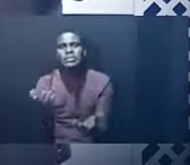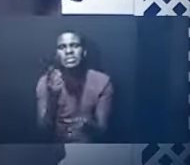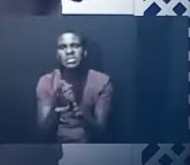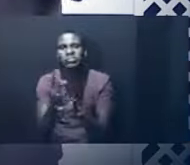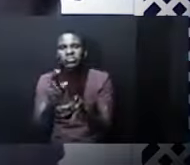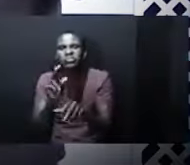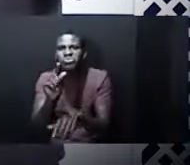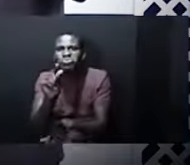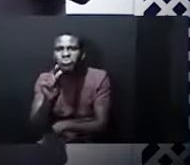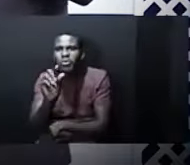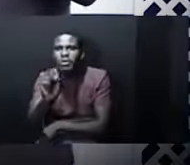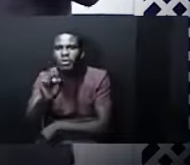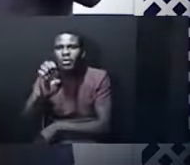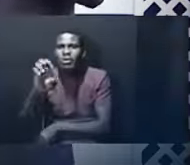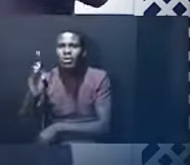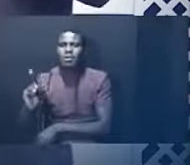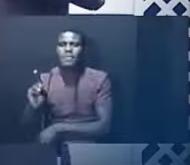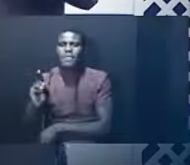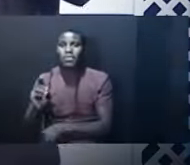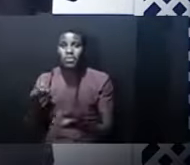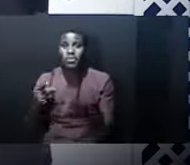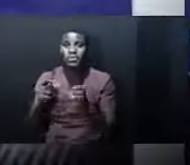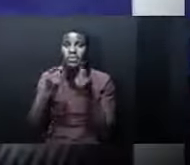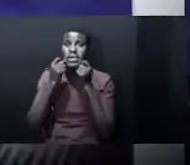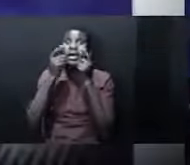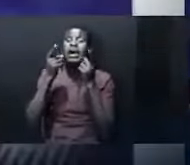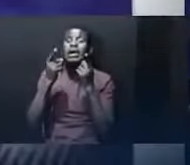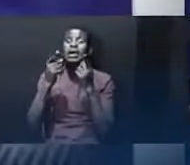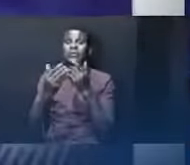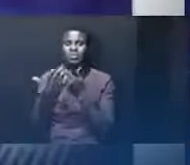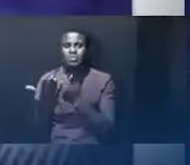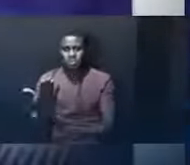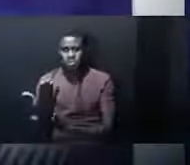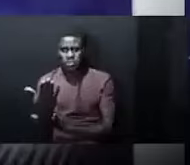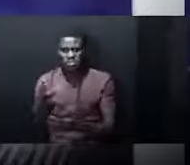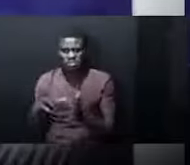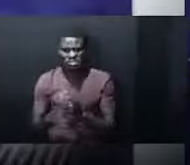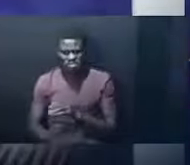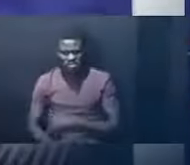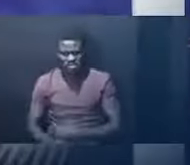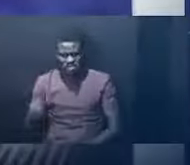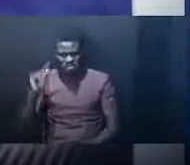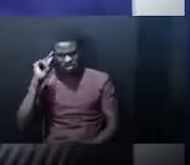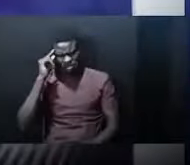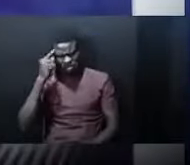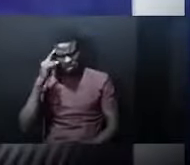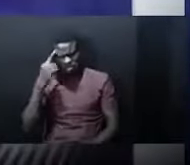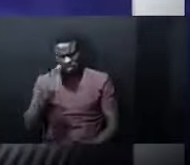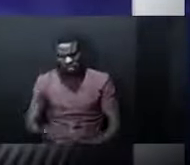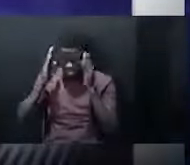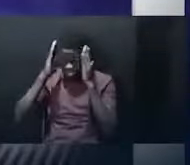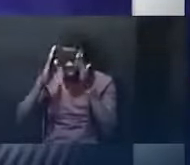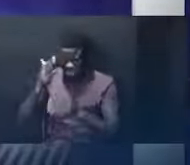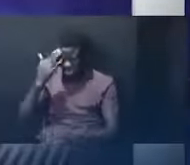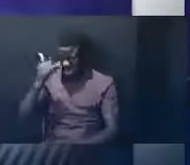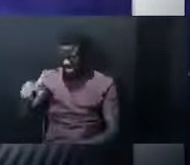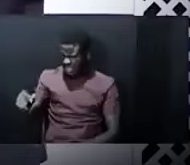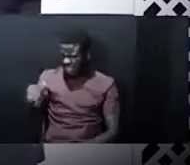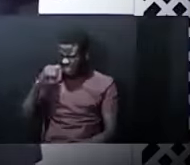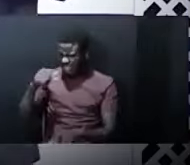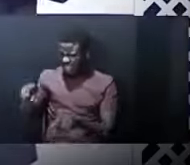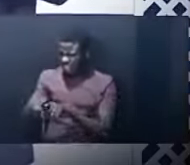seed. When you wake up in the morning and you dwell on it, why did the